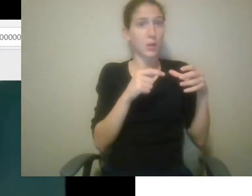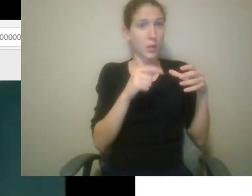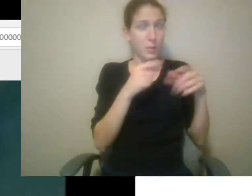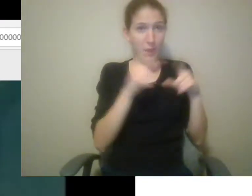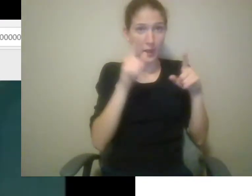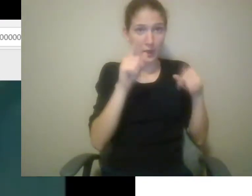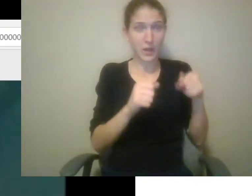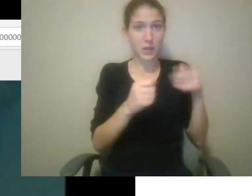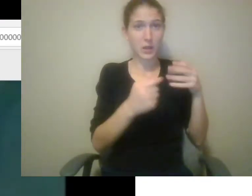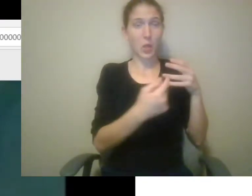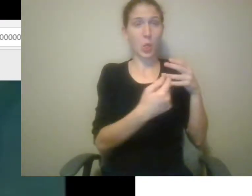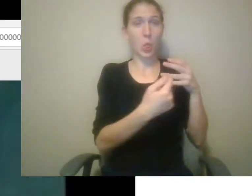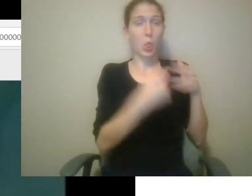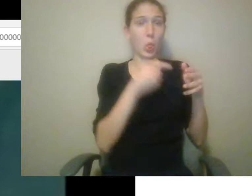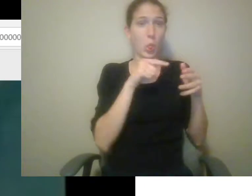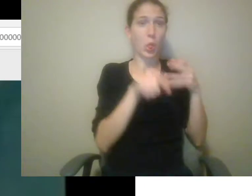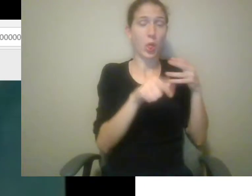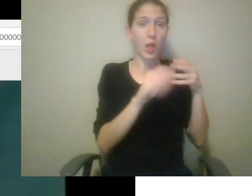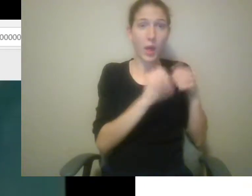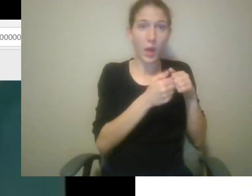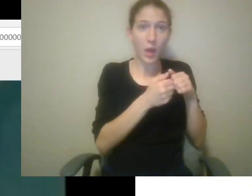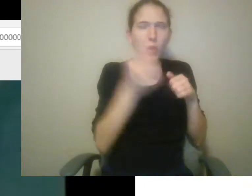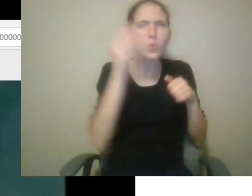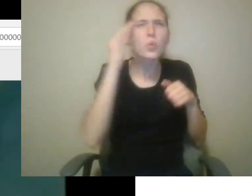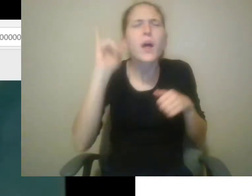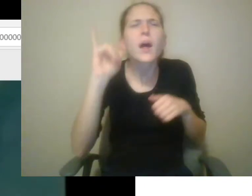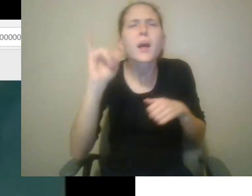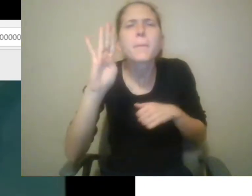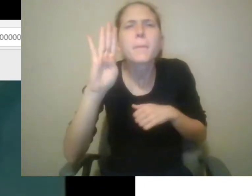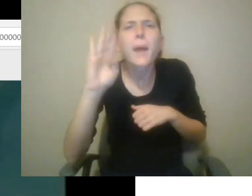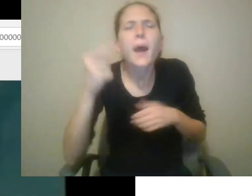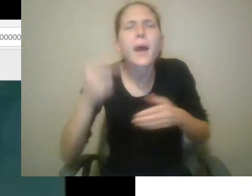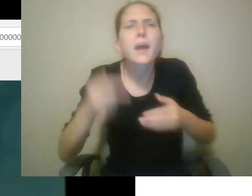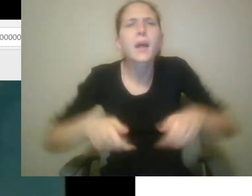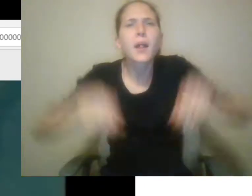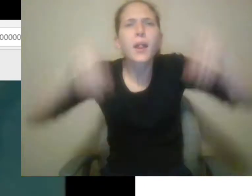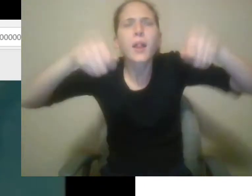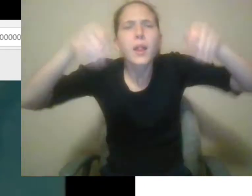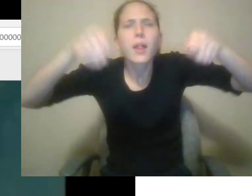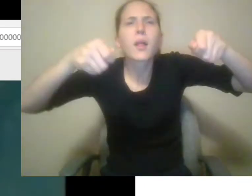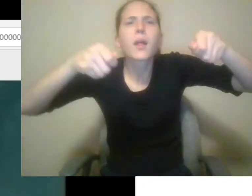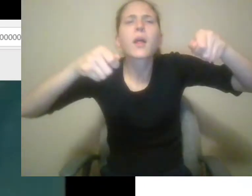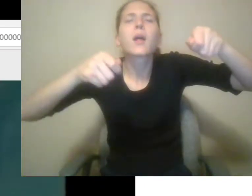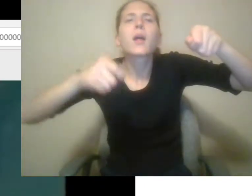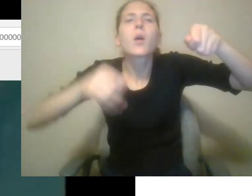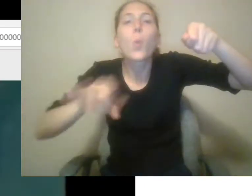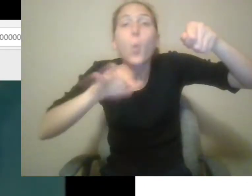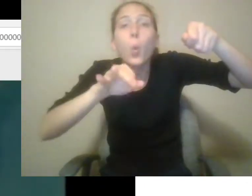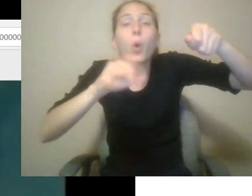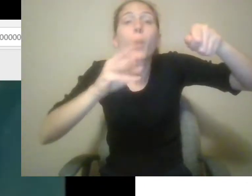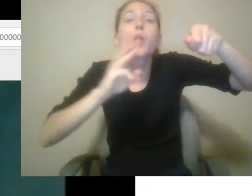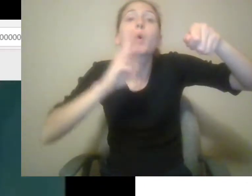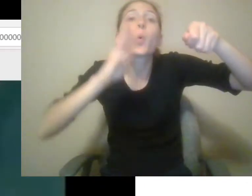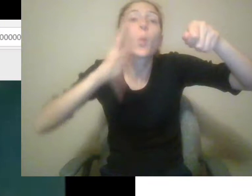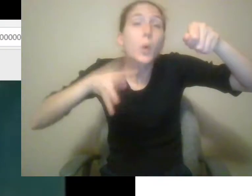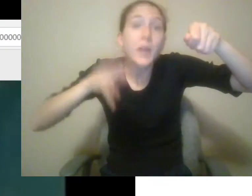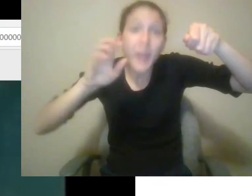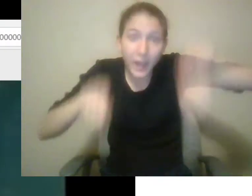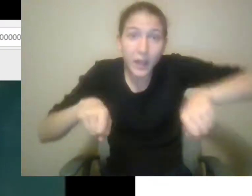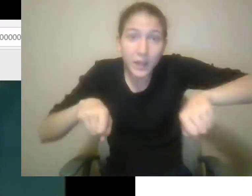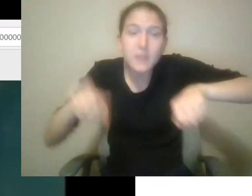openings that are going to be found in the cell membrane. And these openings have a name. Does anybody know what the name of the openings